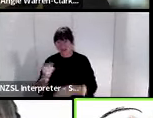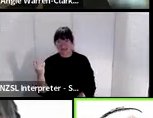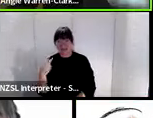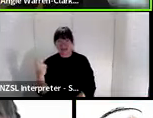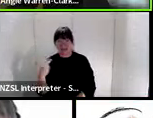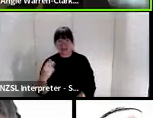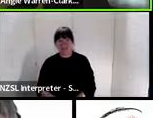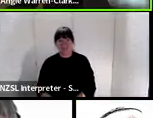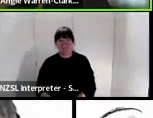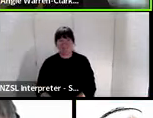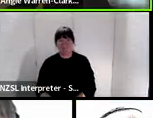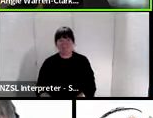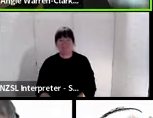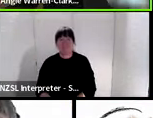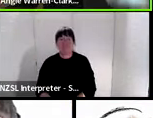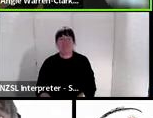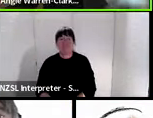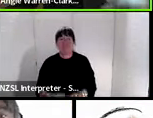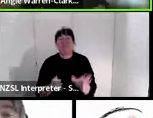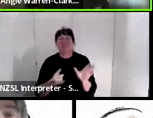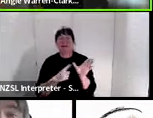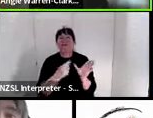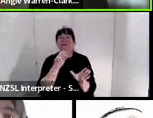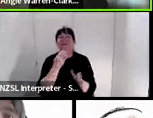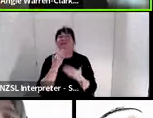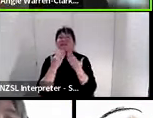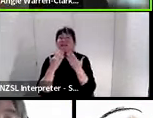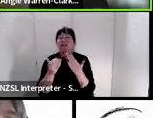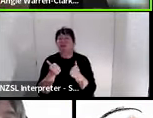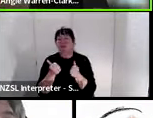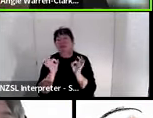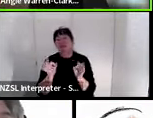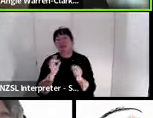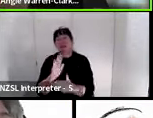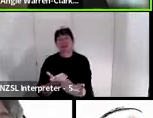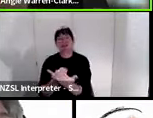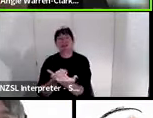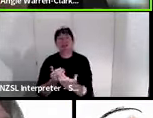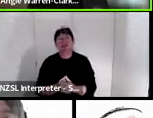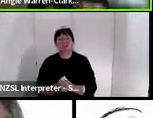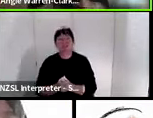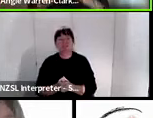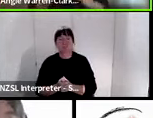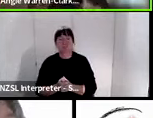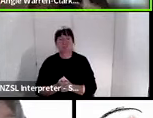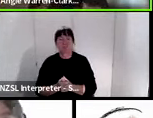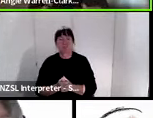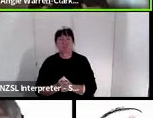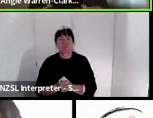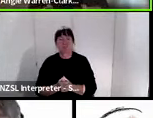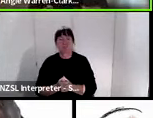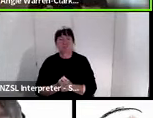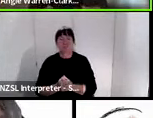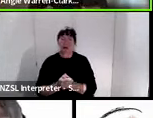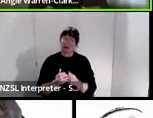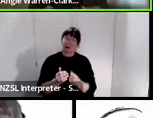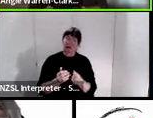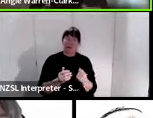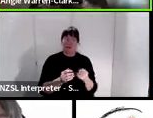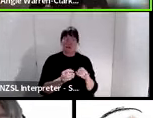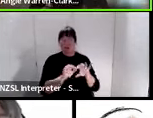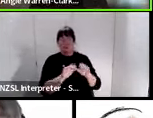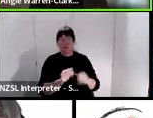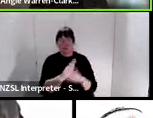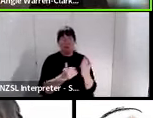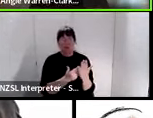Great. Thank you. Thank you both for a great submission. Look, you've got so much information in here,